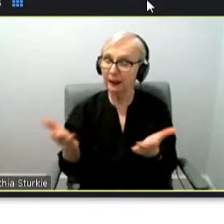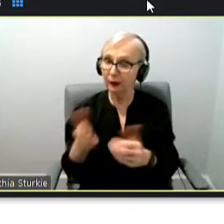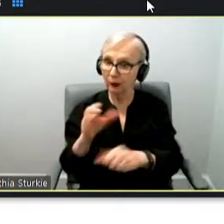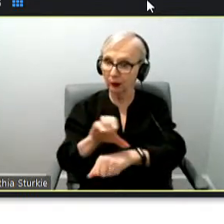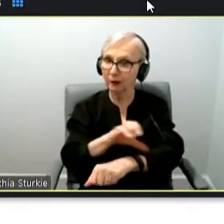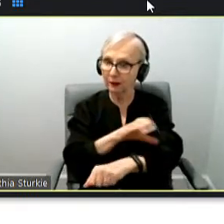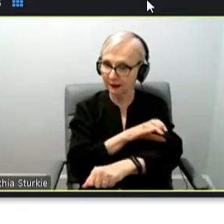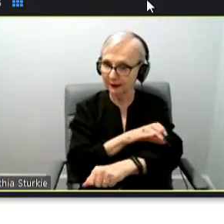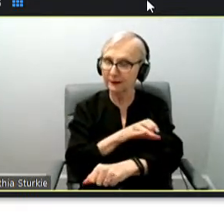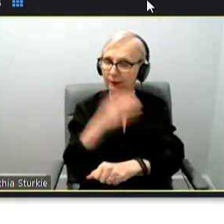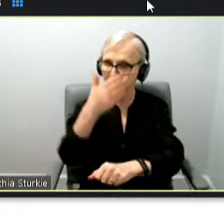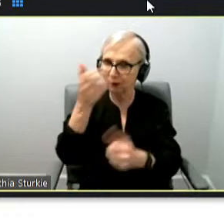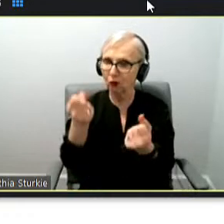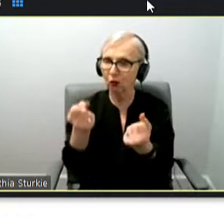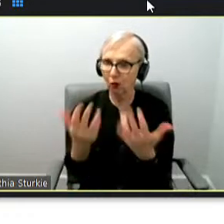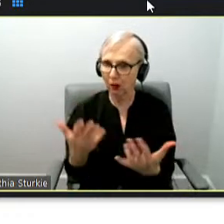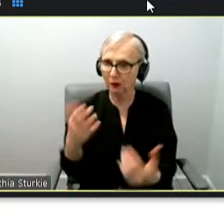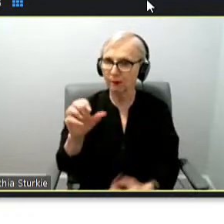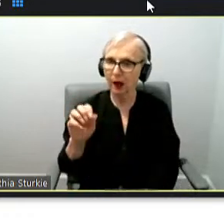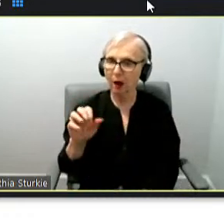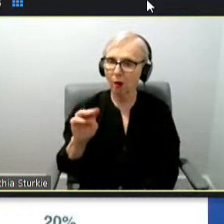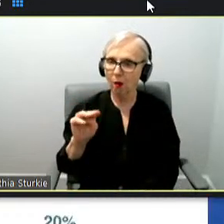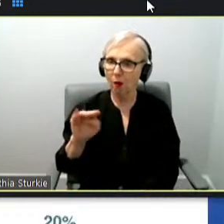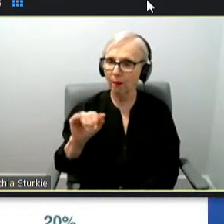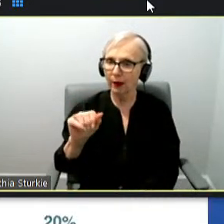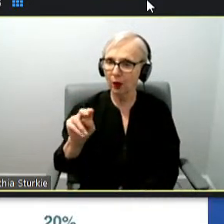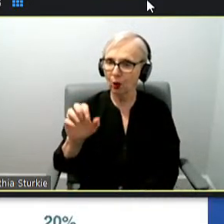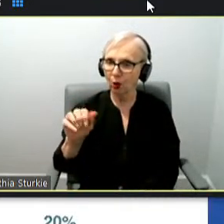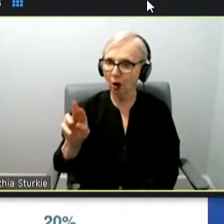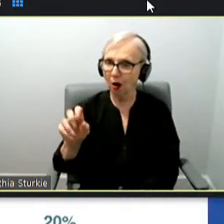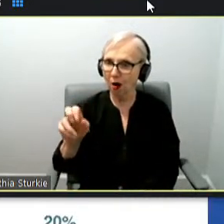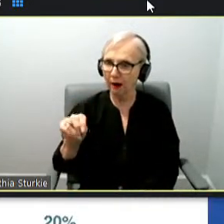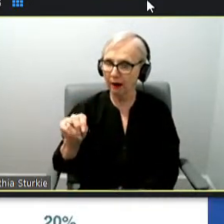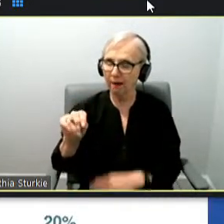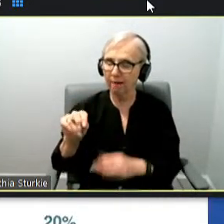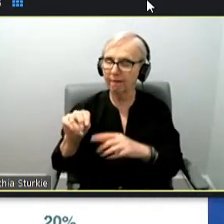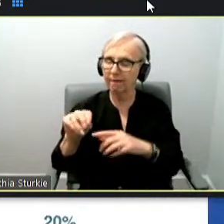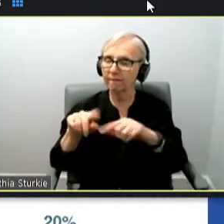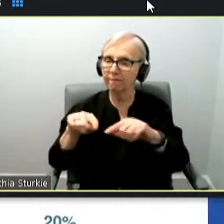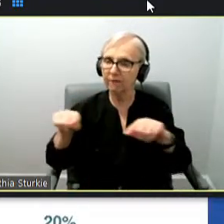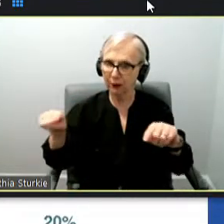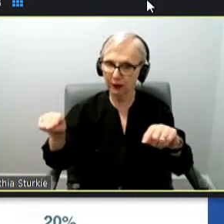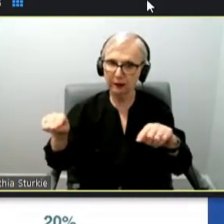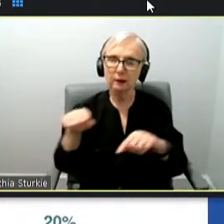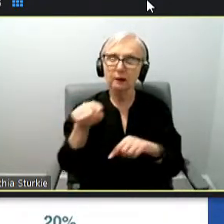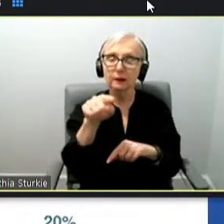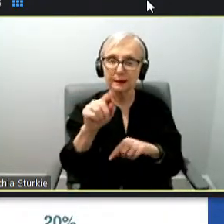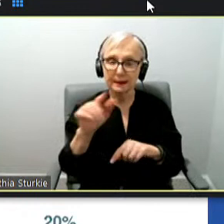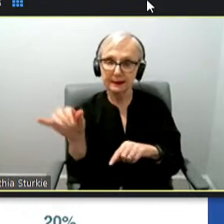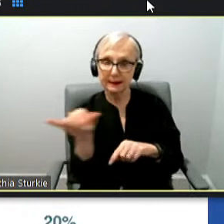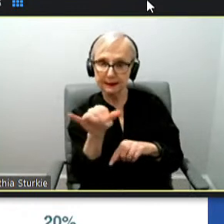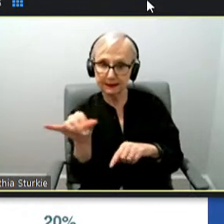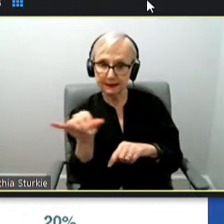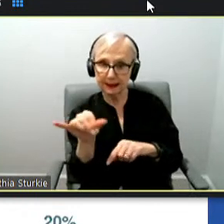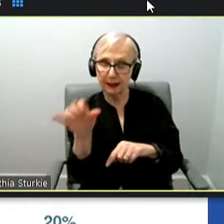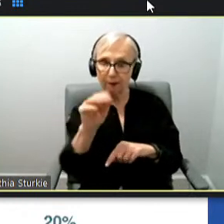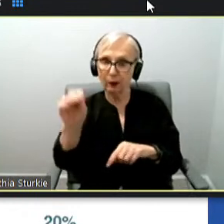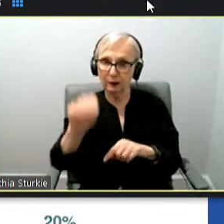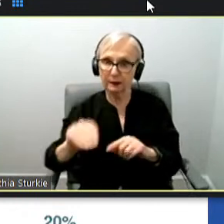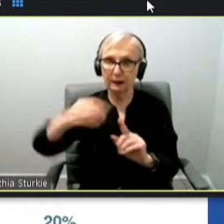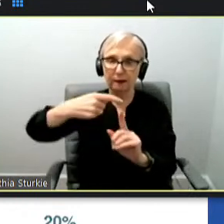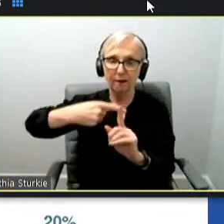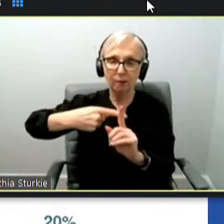the Omicron variant. Next slide, please. We see a very similar trend in our percent positivity